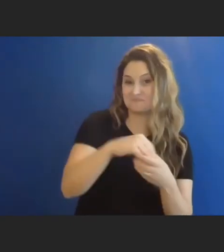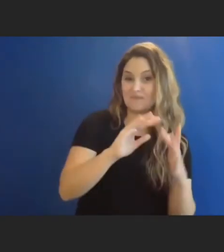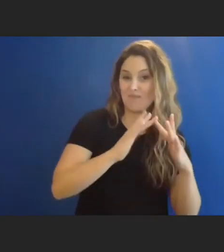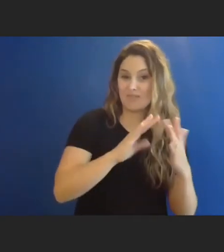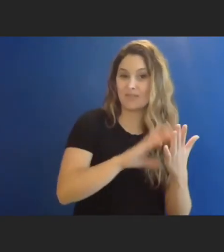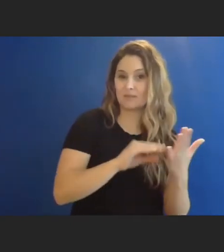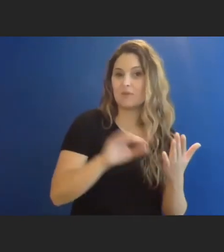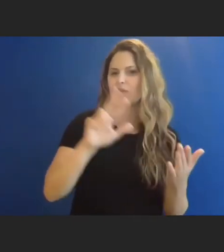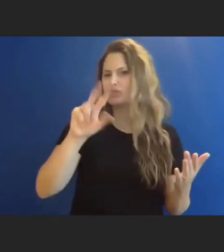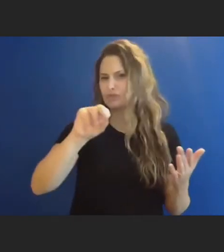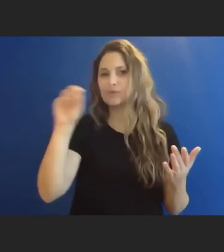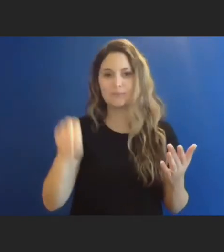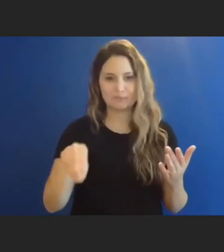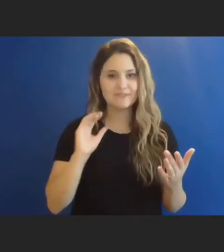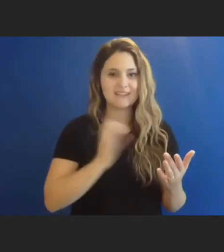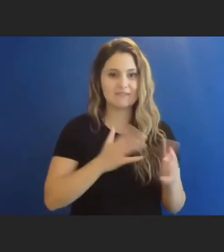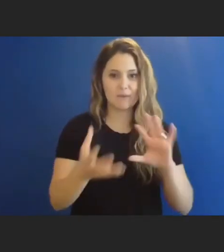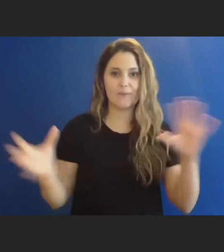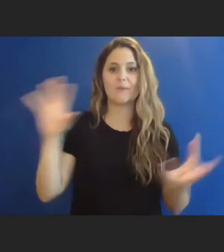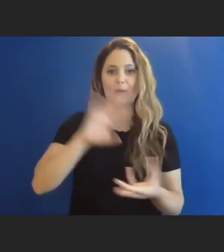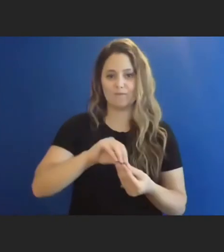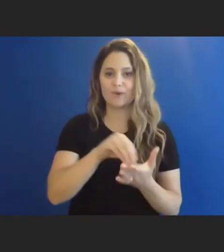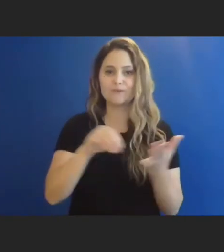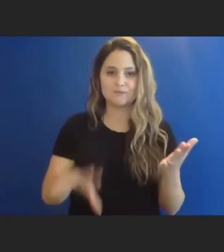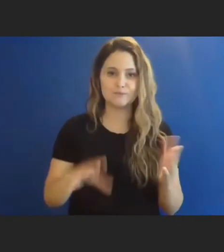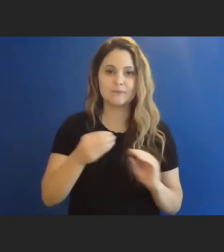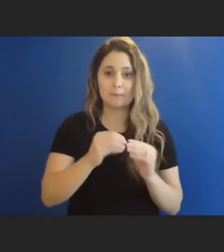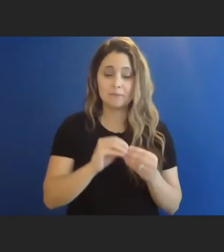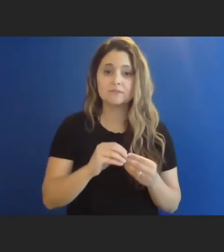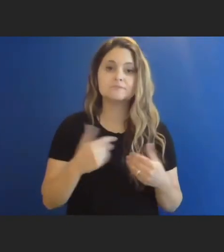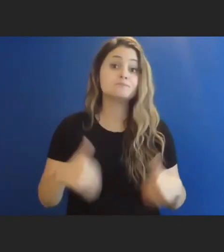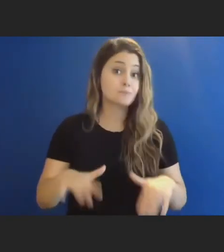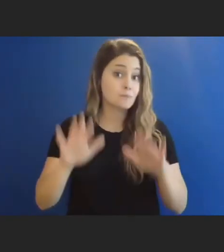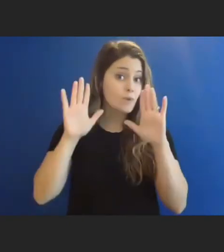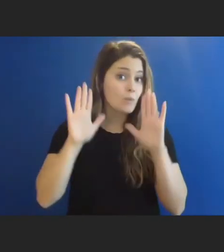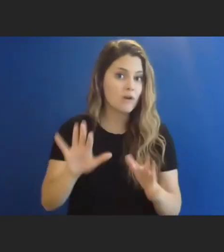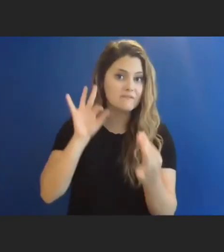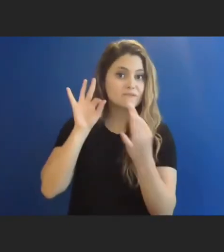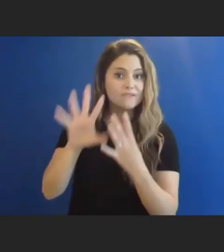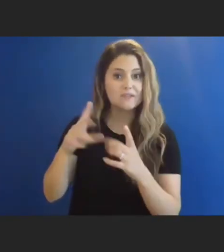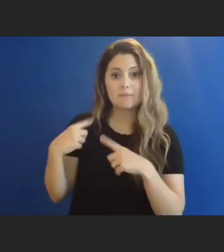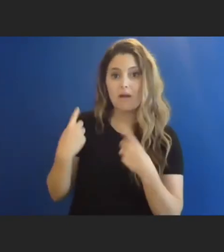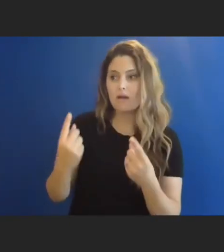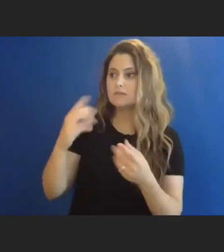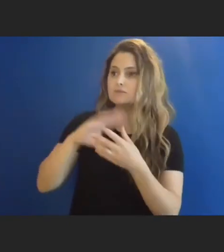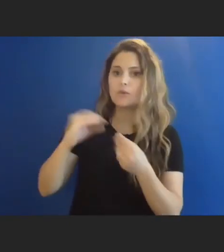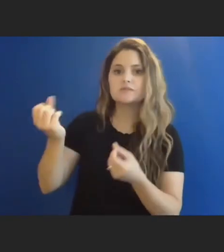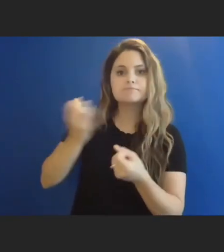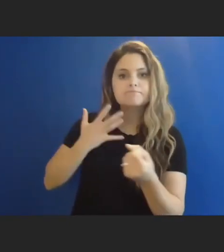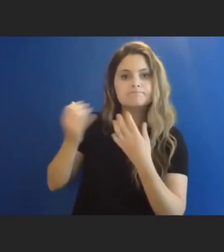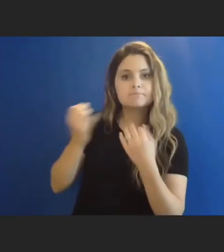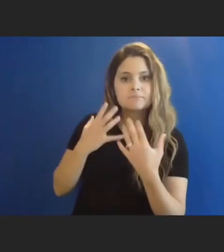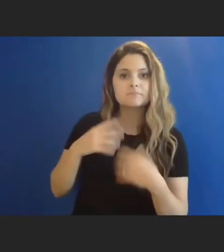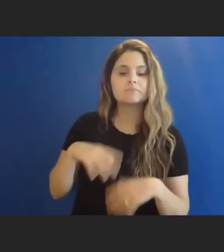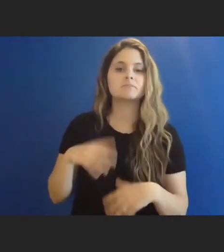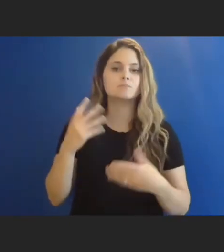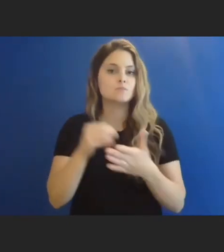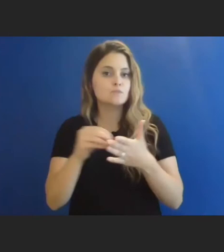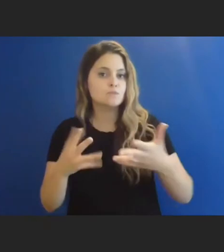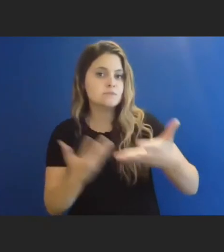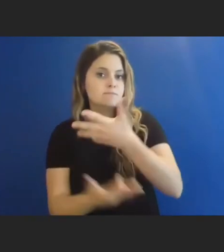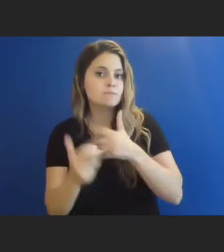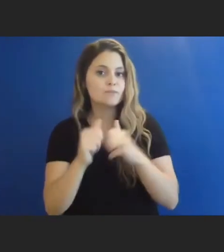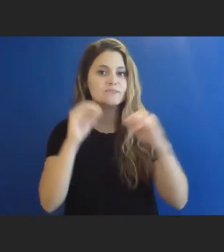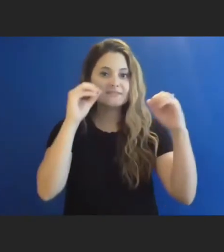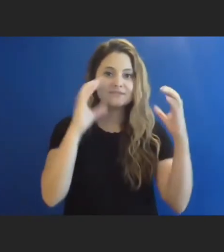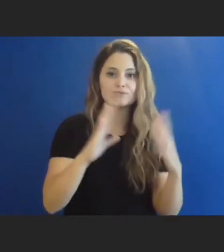about 30% of our overall student population. And we've had very positive feedback and stories from students interacting with teachers